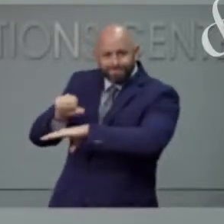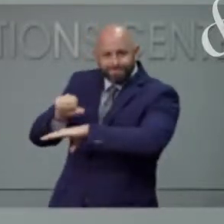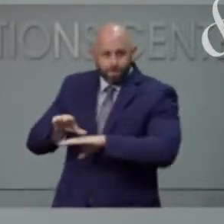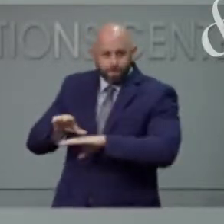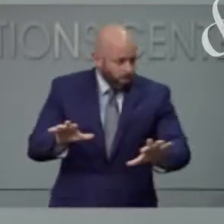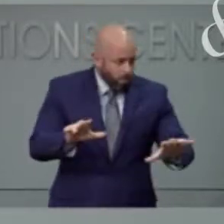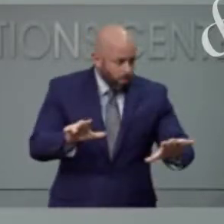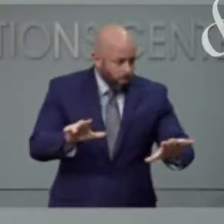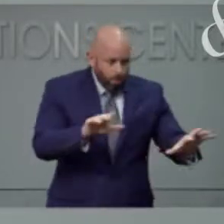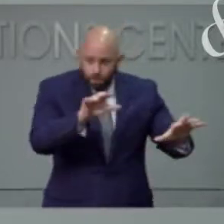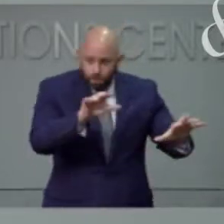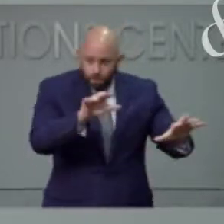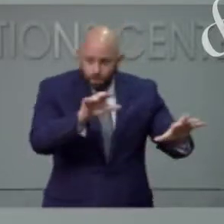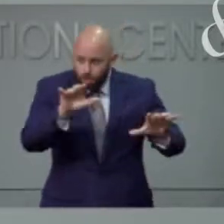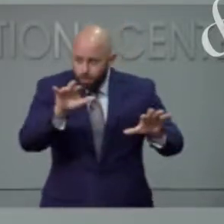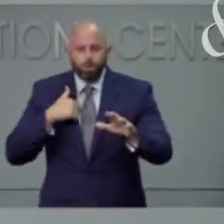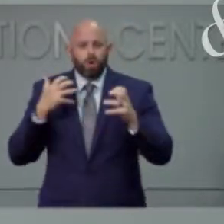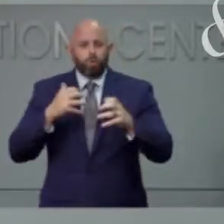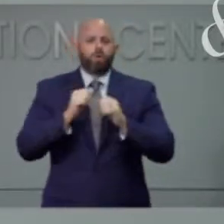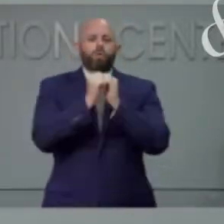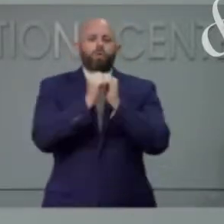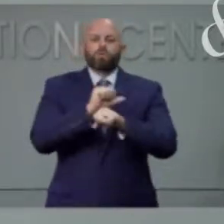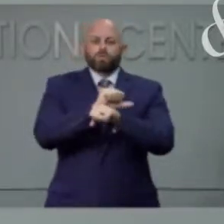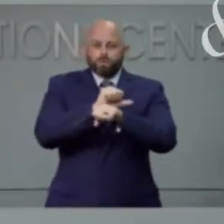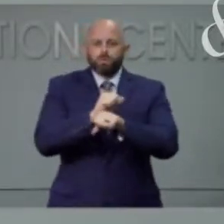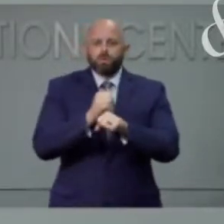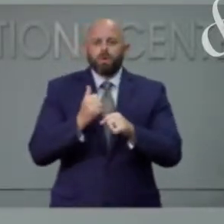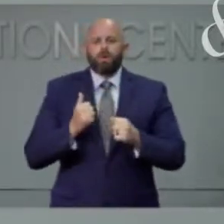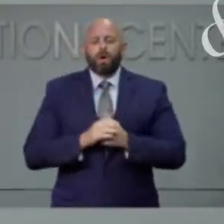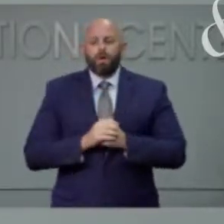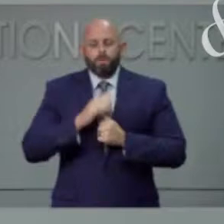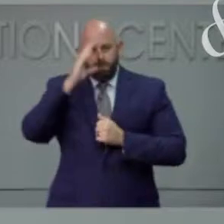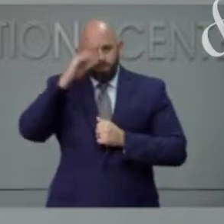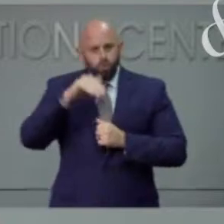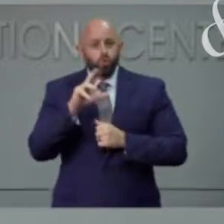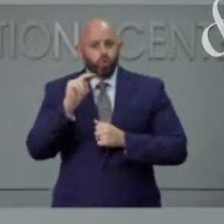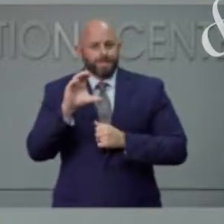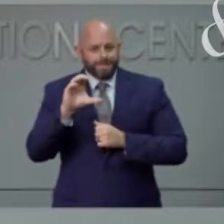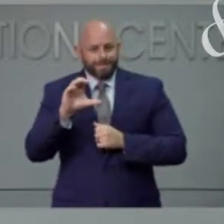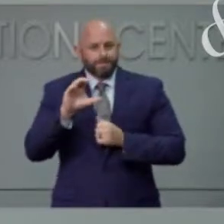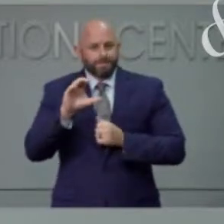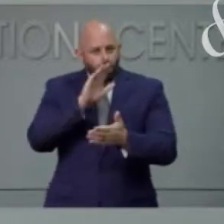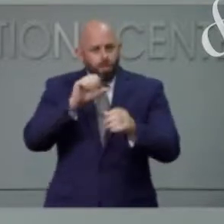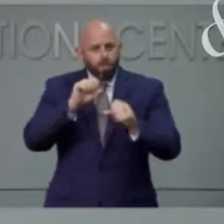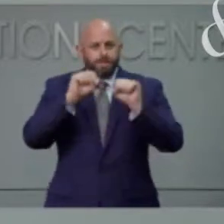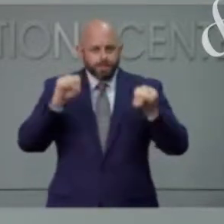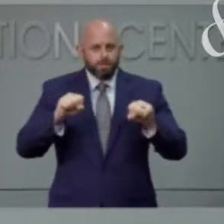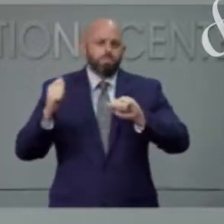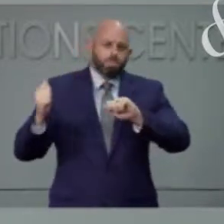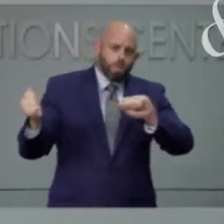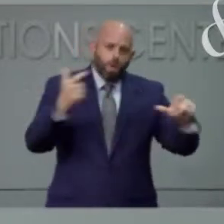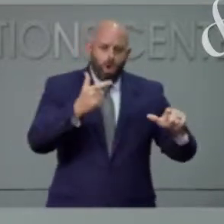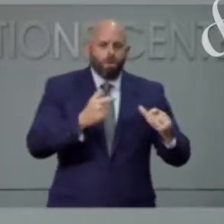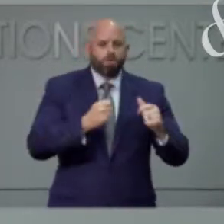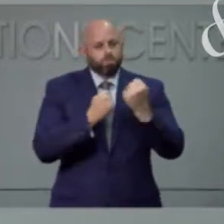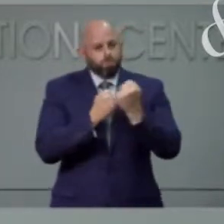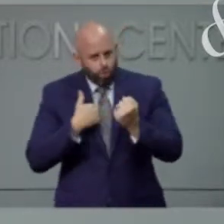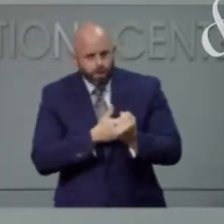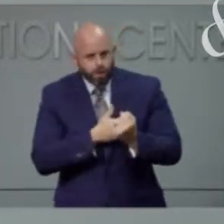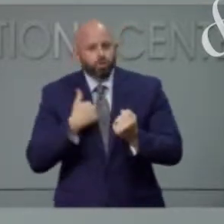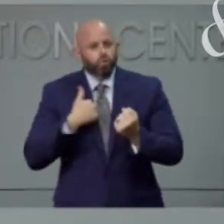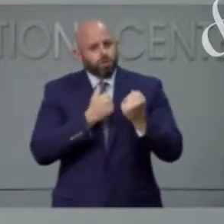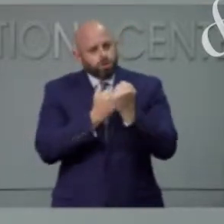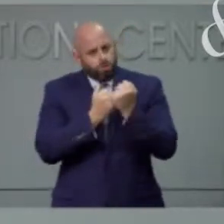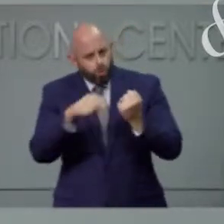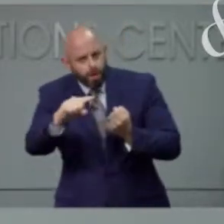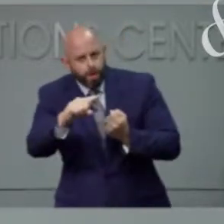We want this to be a collaborative process. I know the UNC system is helping as well as the individual university. So it's been